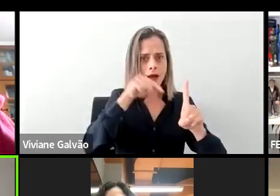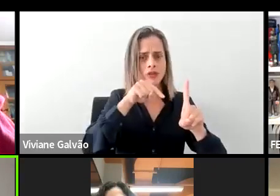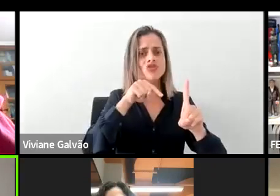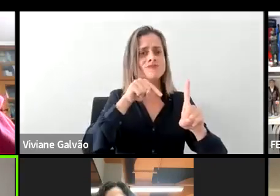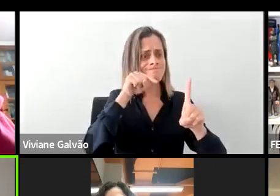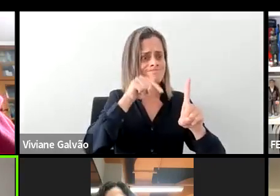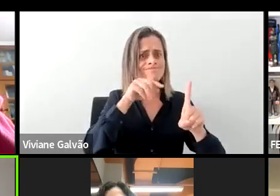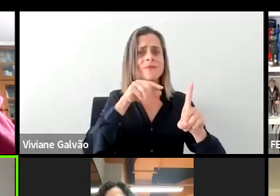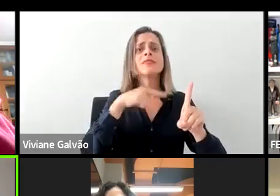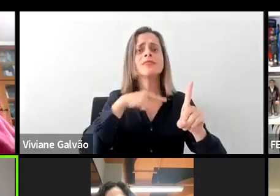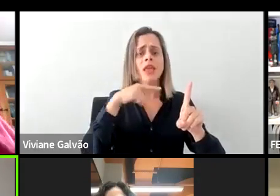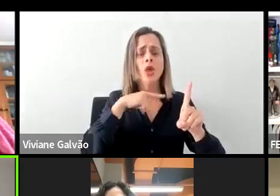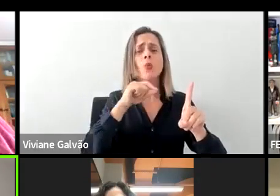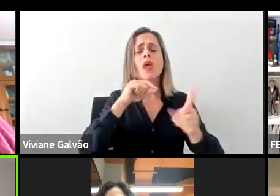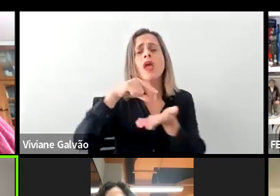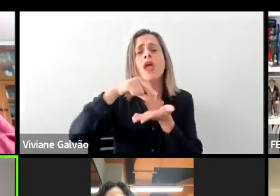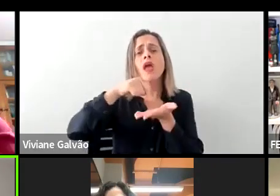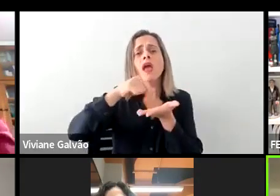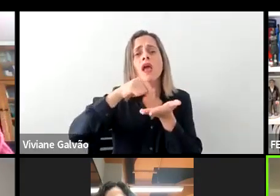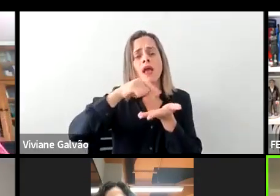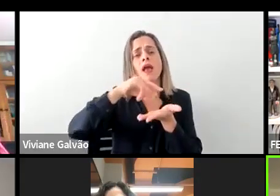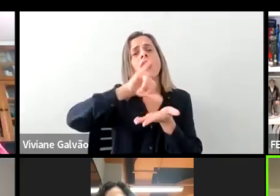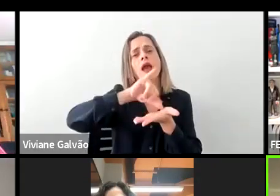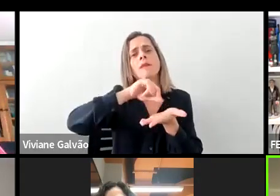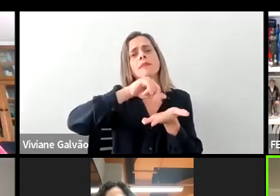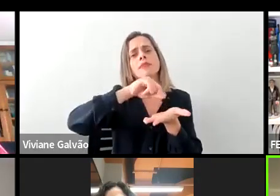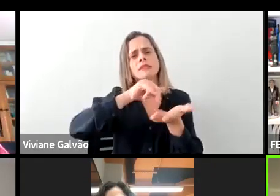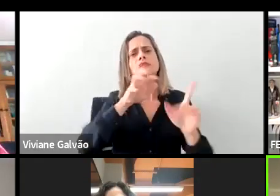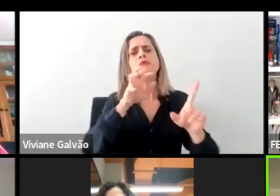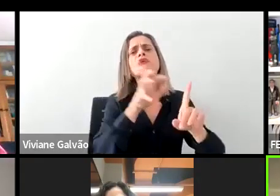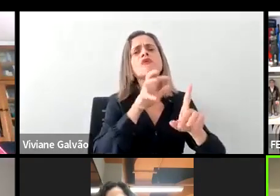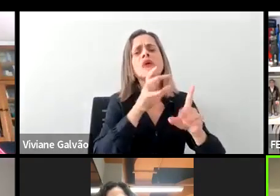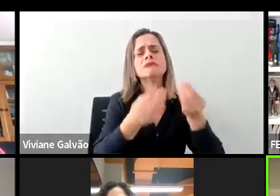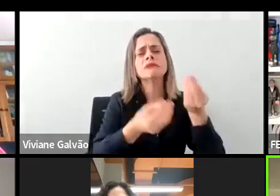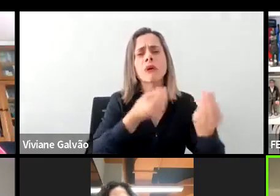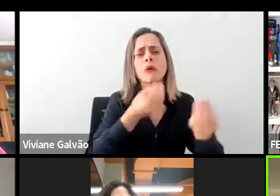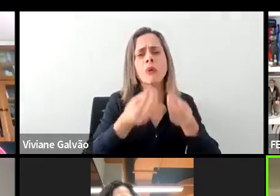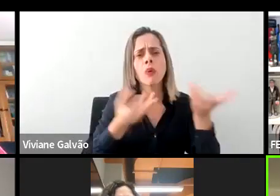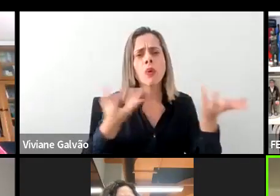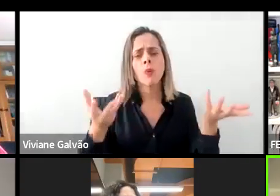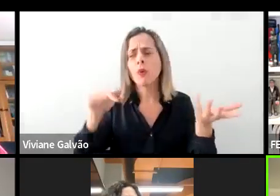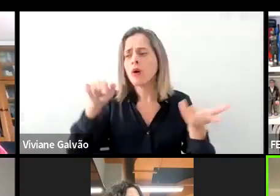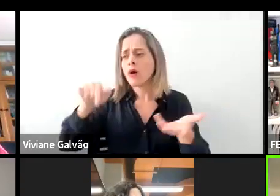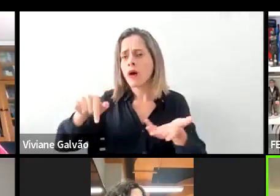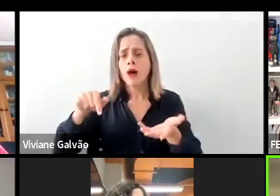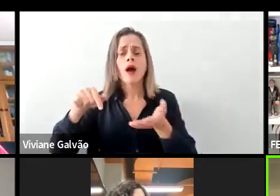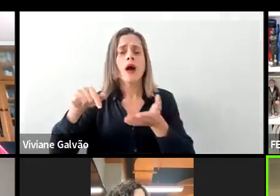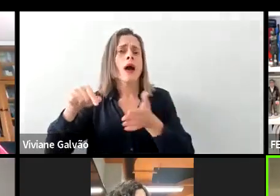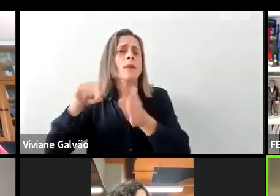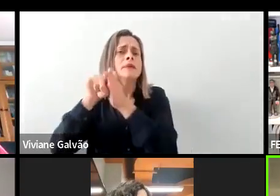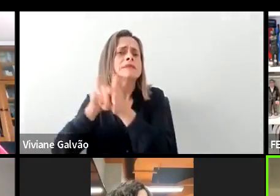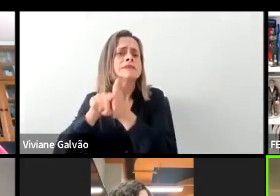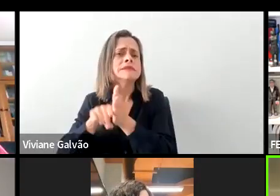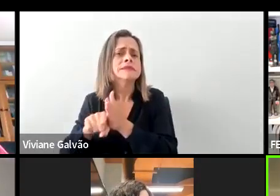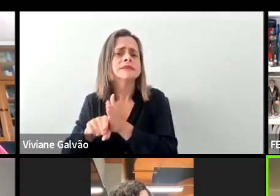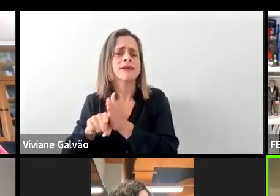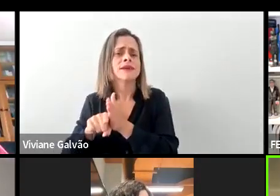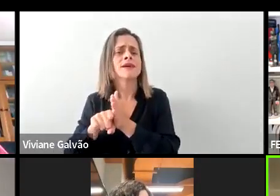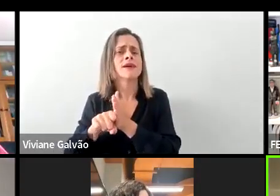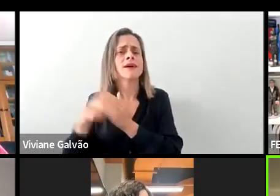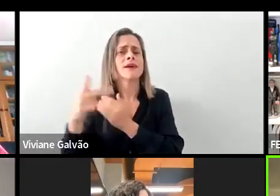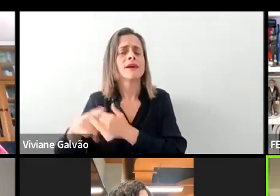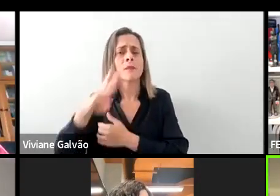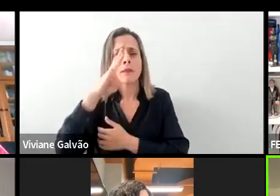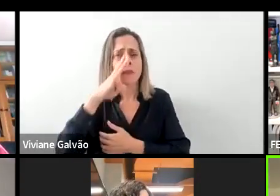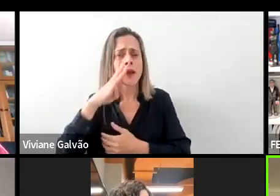of production. Does that say, because that's what I try to teach. I'm a teacher educator.